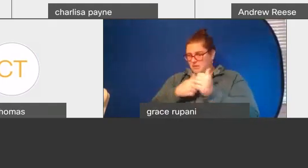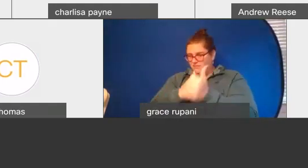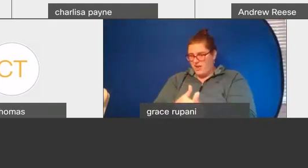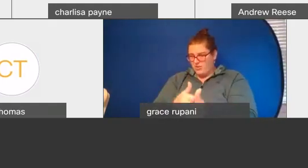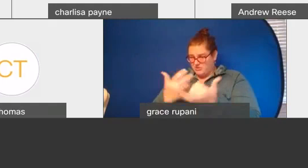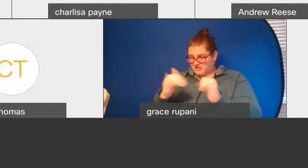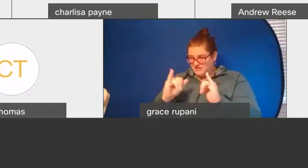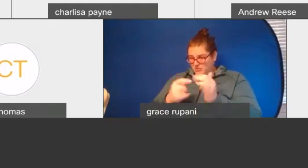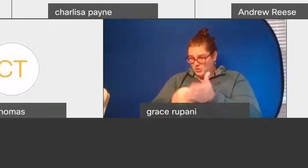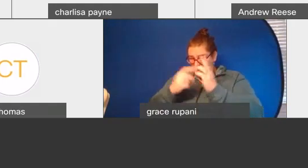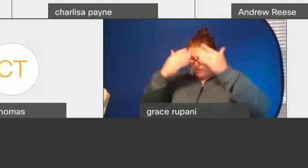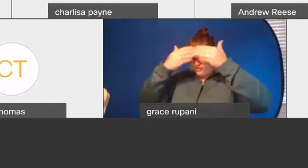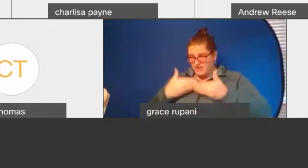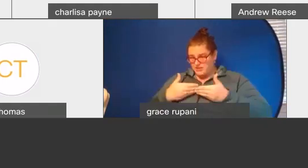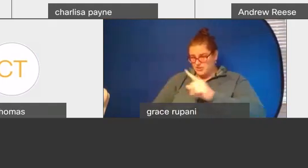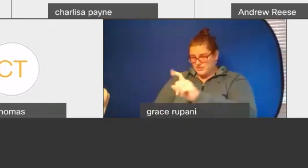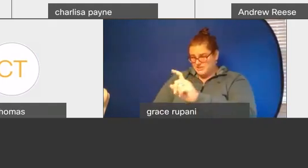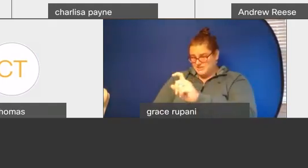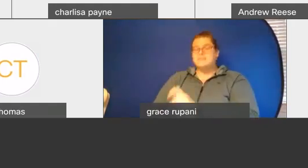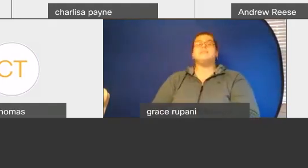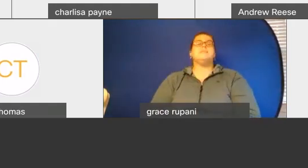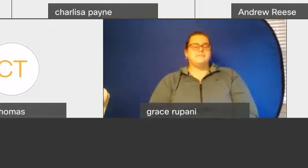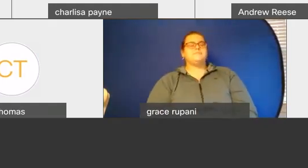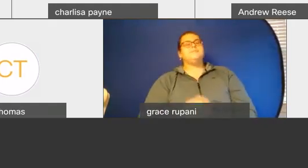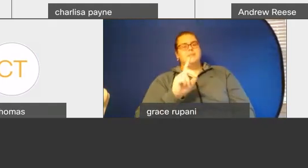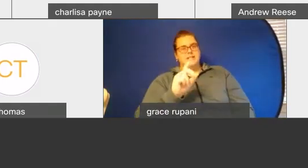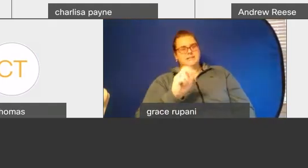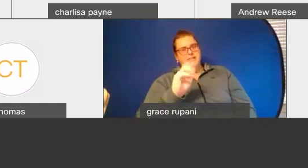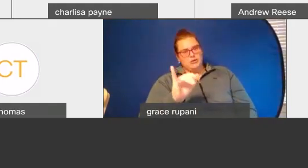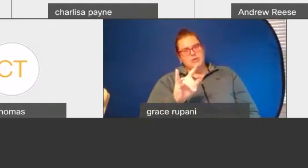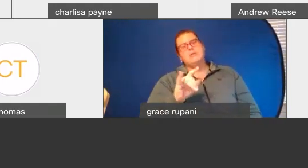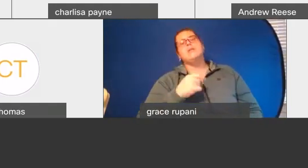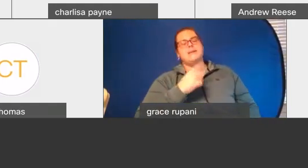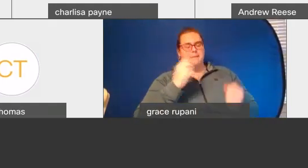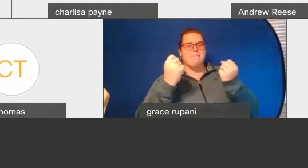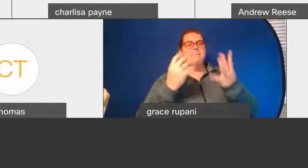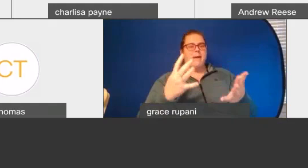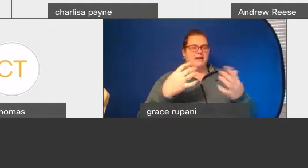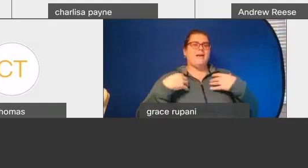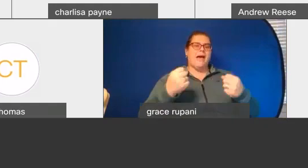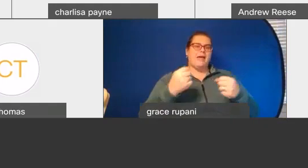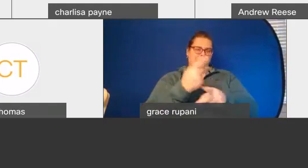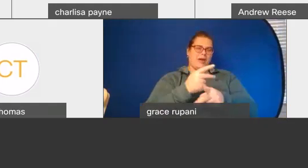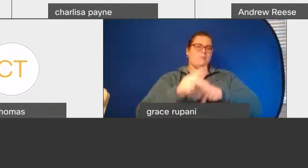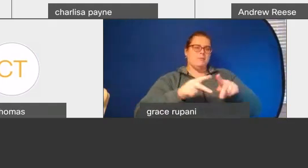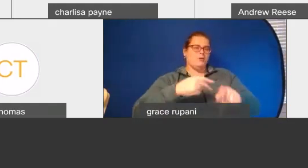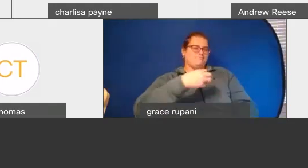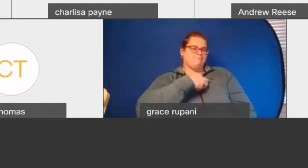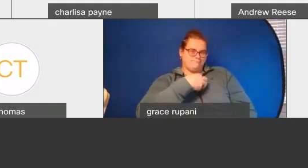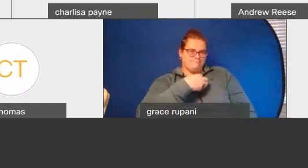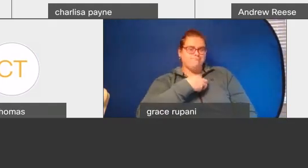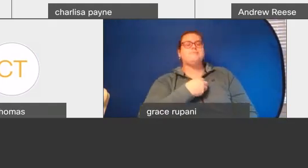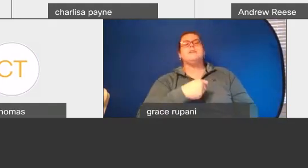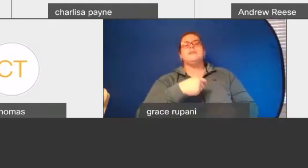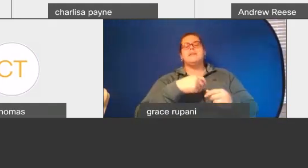We understand that we do hear from a lot of healthcare personnel that it is uncomfortable or difficult